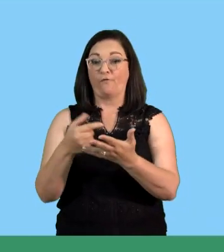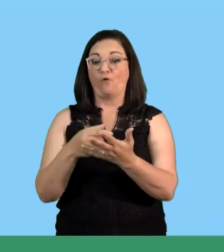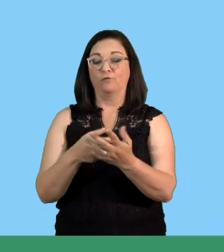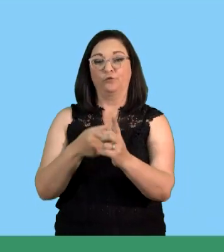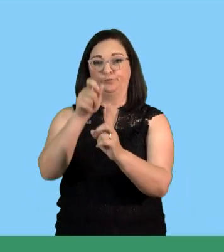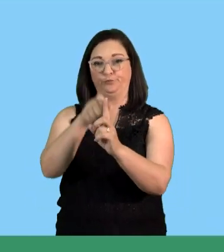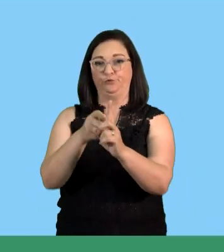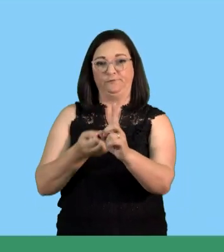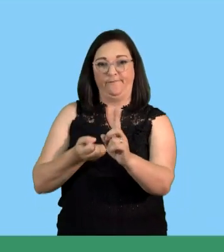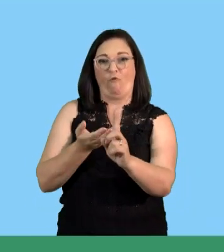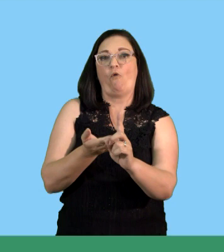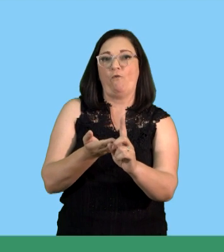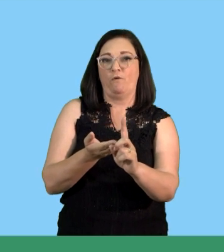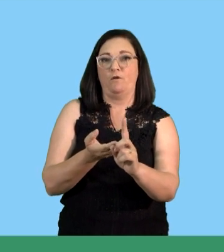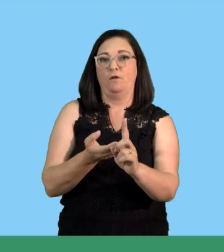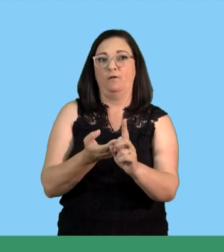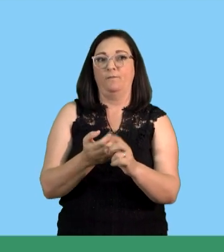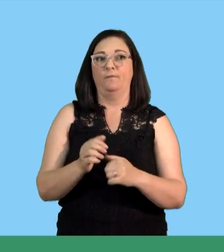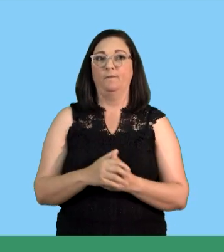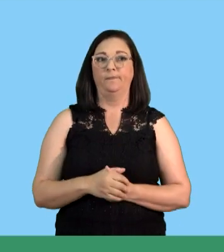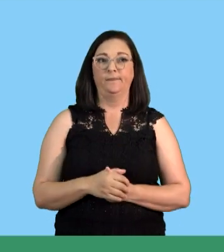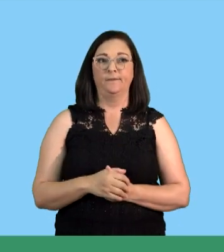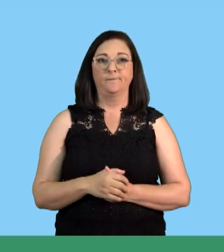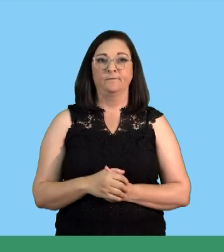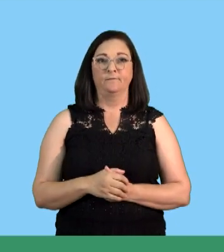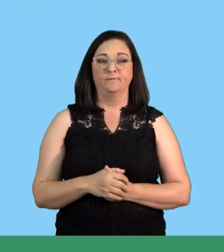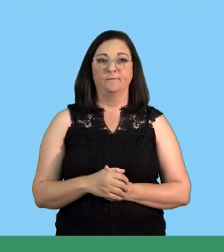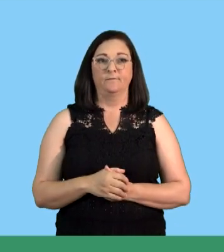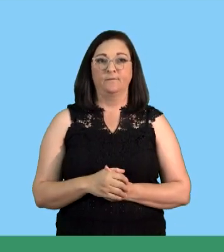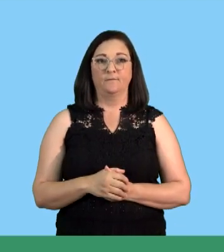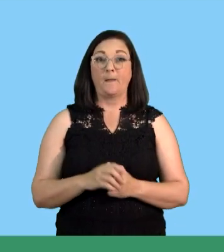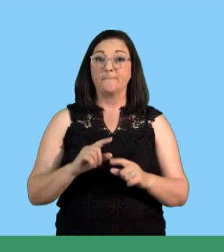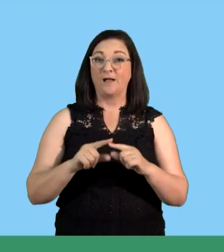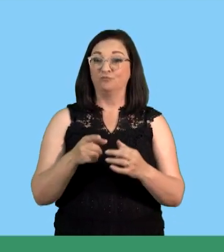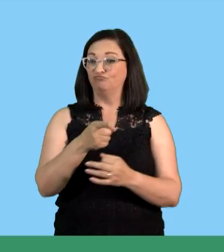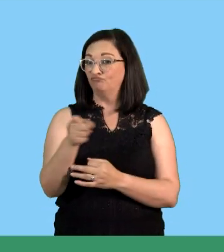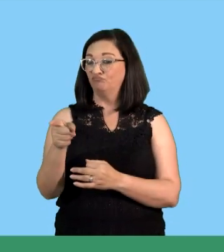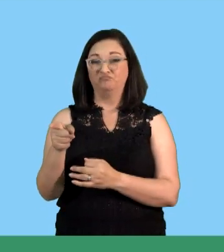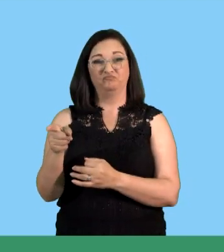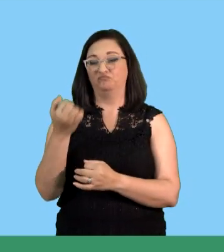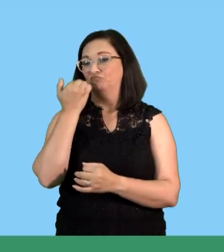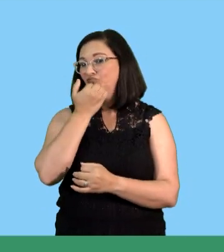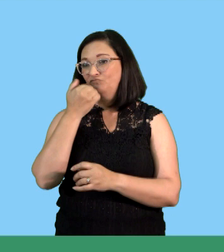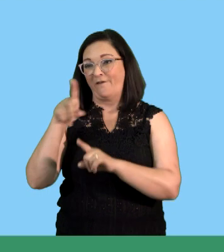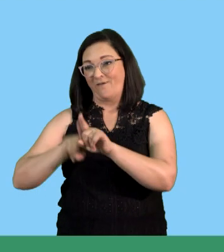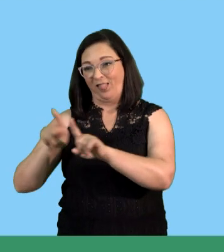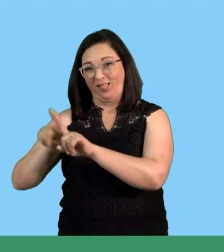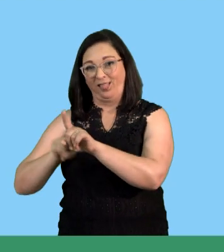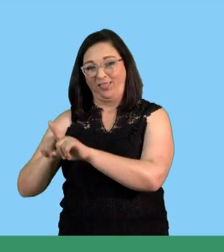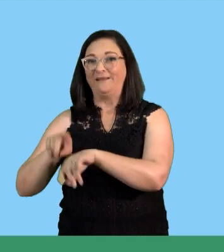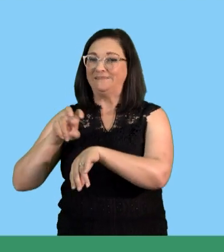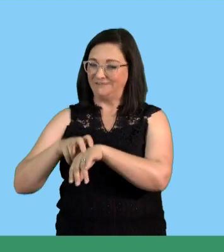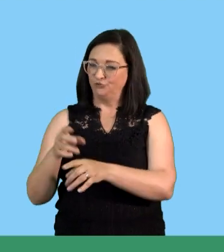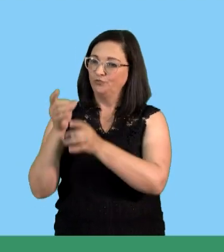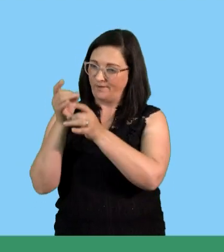selected candidate. Right. But we need to inform unsuccessful applicants about the outcome